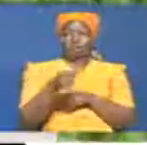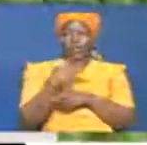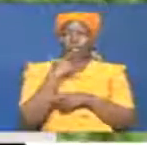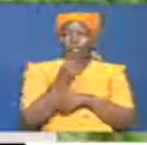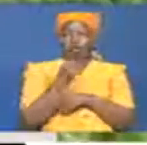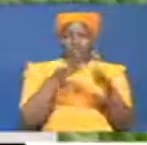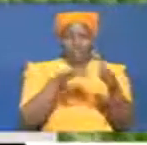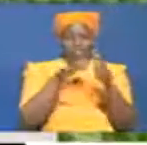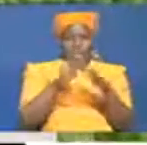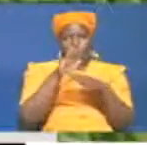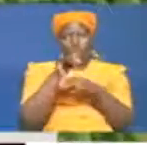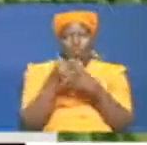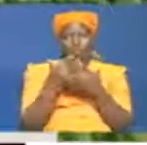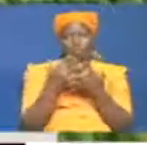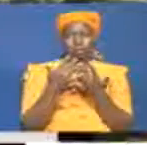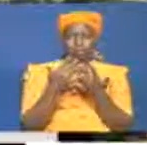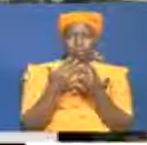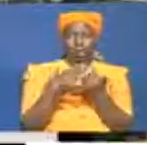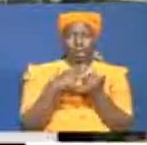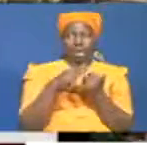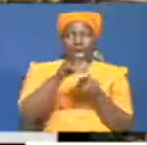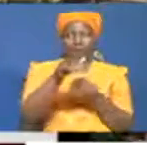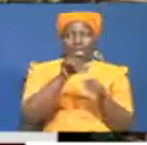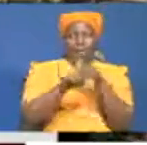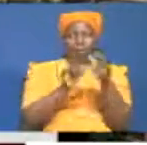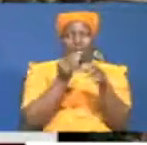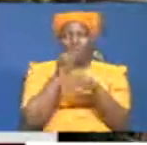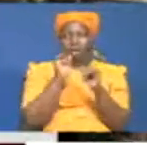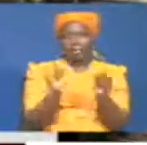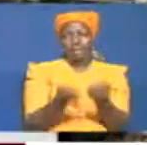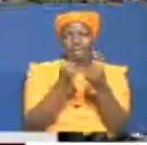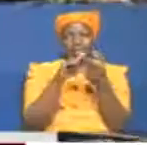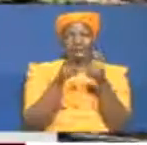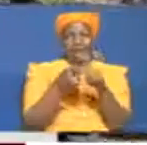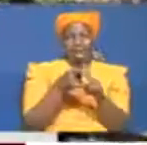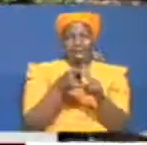farmers from 9 counties on food safety standards. Benson Roba reporting for Lunchtime News.